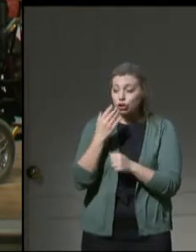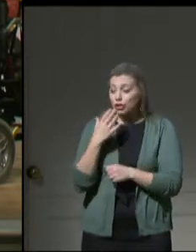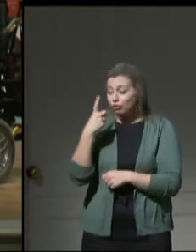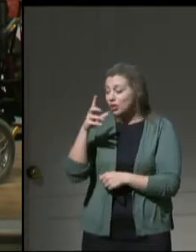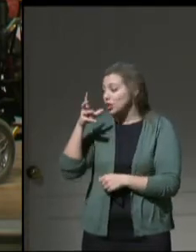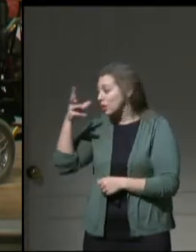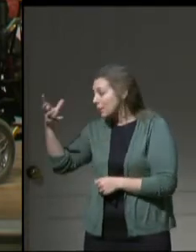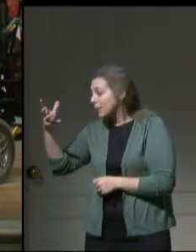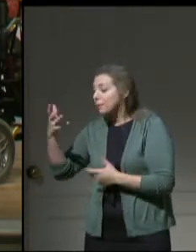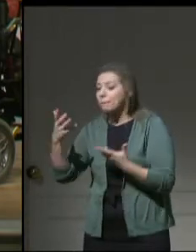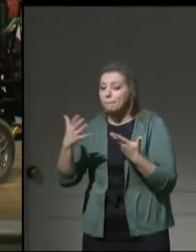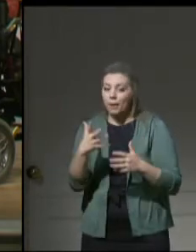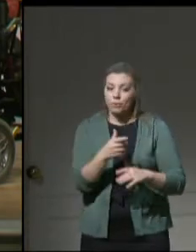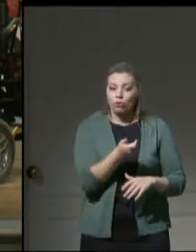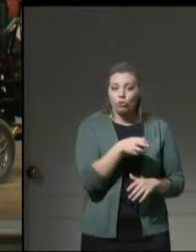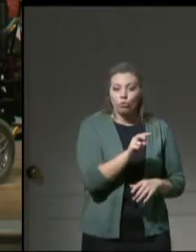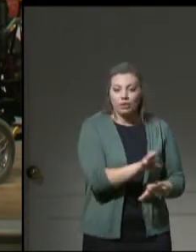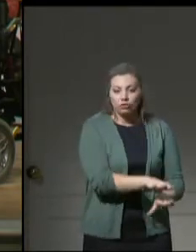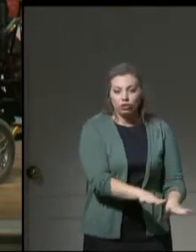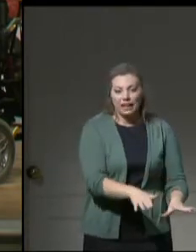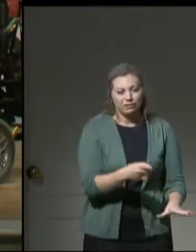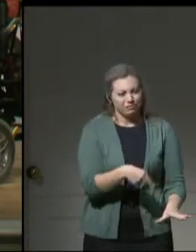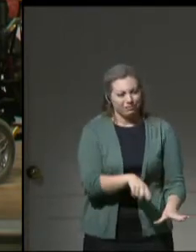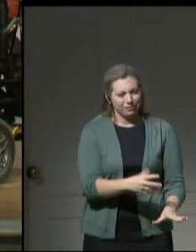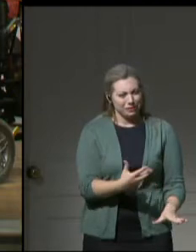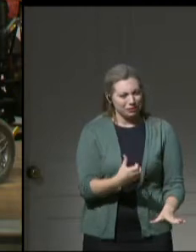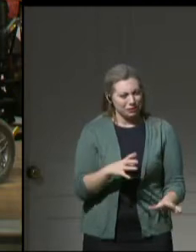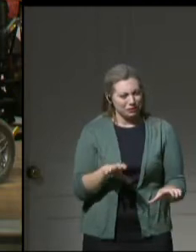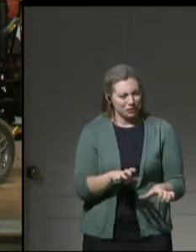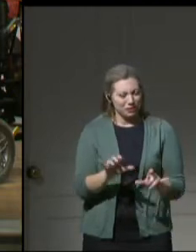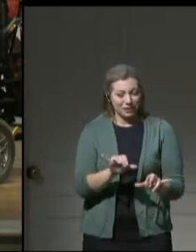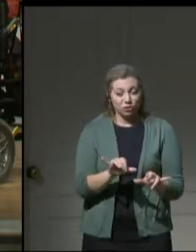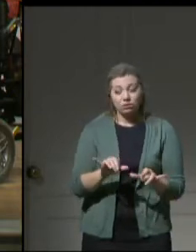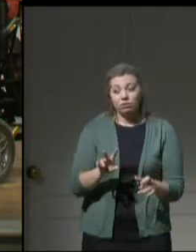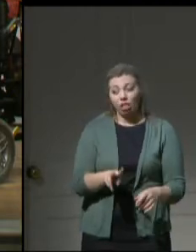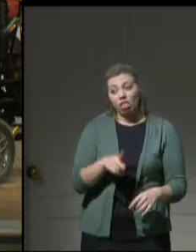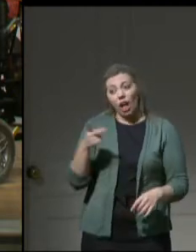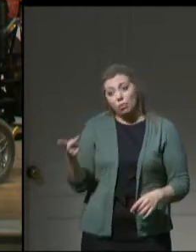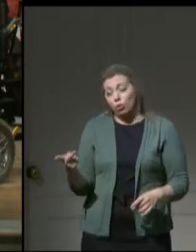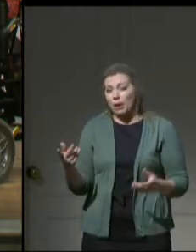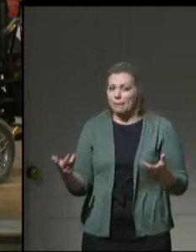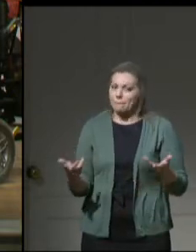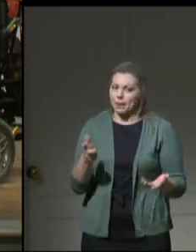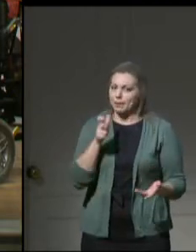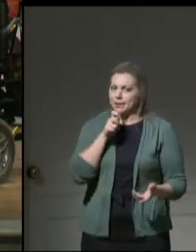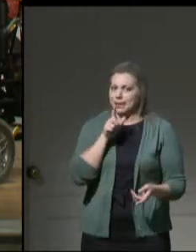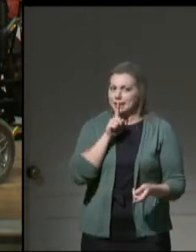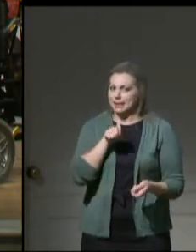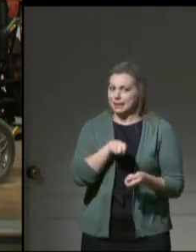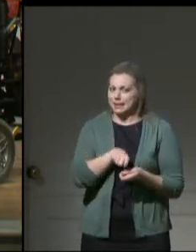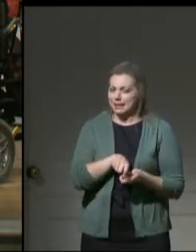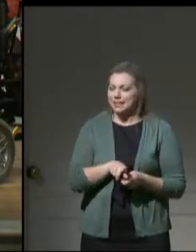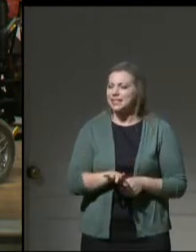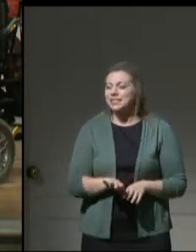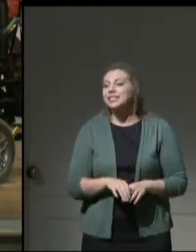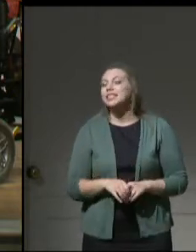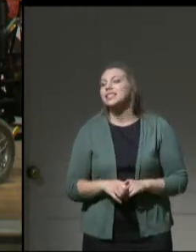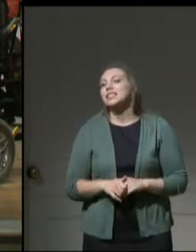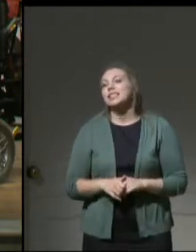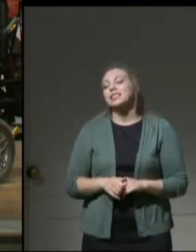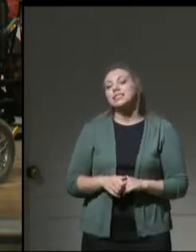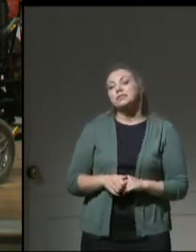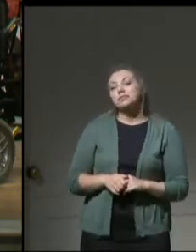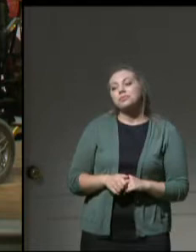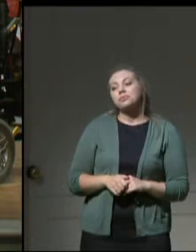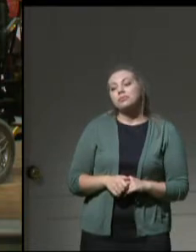grandma, probably the grandchild would like it too. The other way around might not necessarily be the case, but just